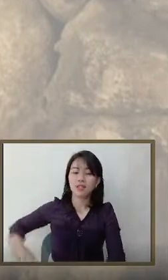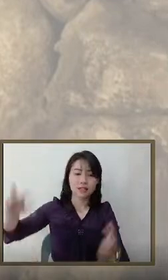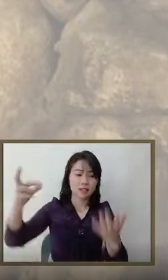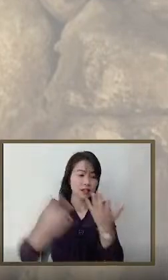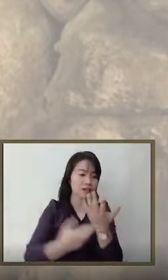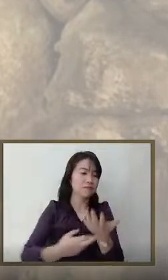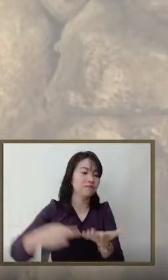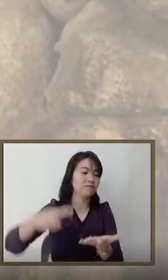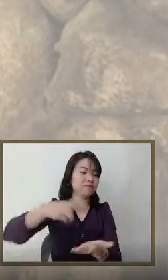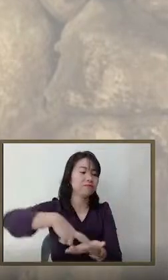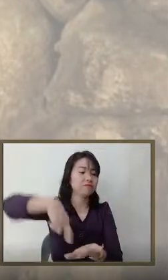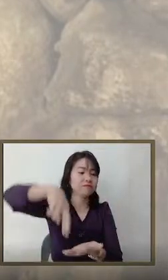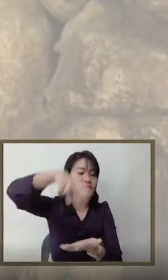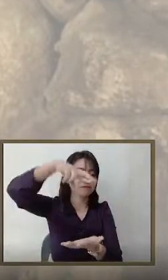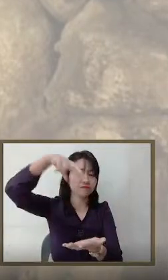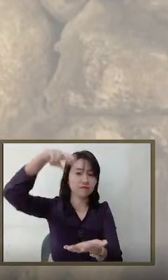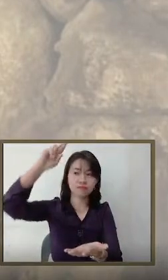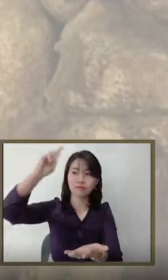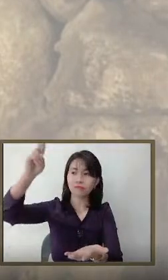Christ